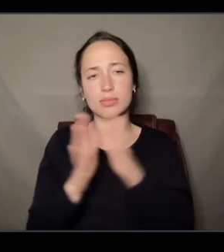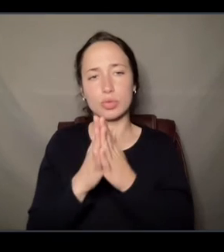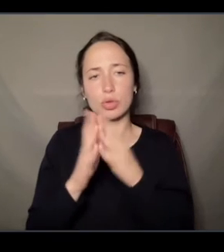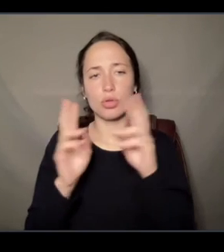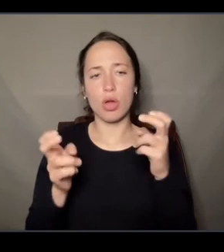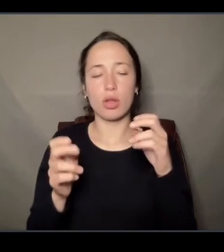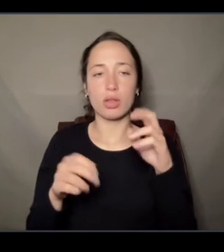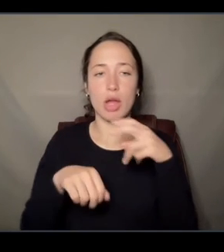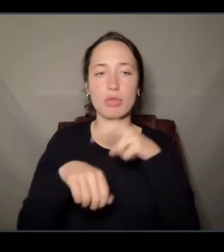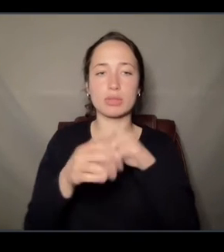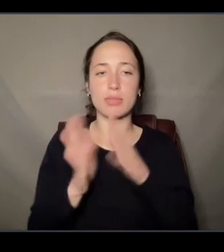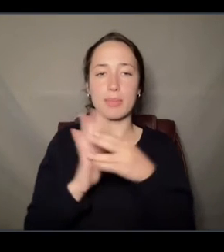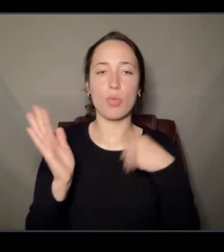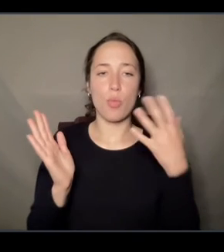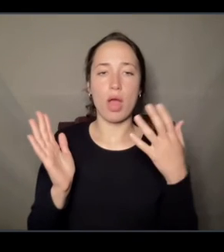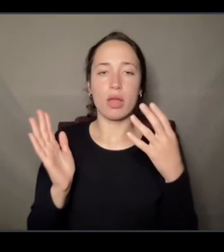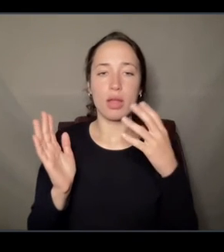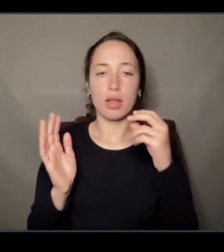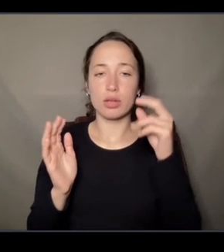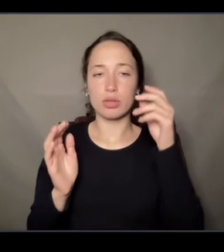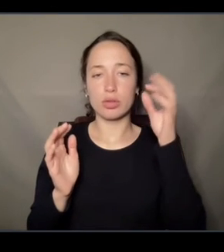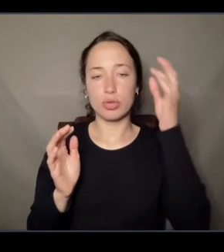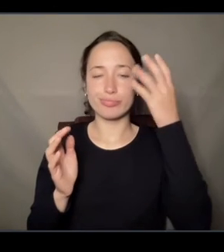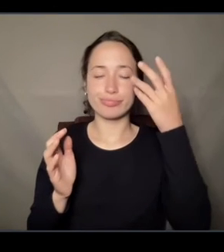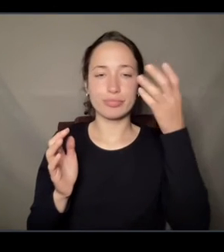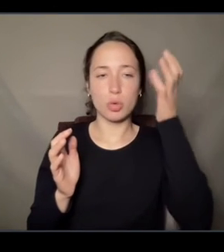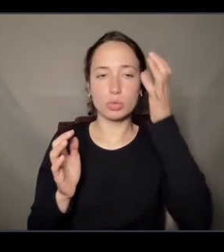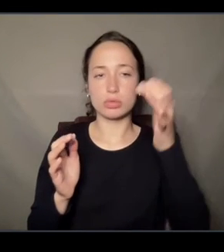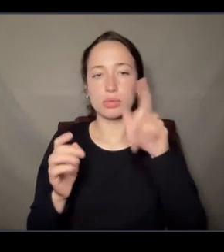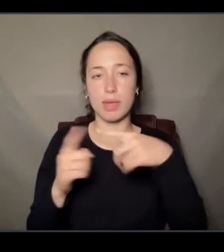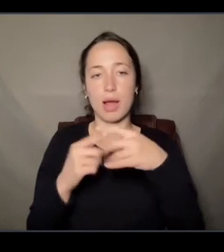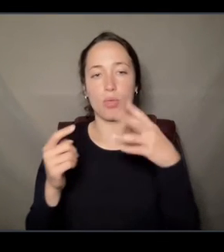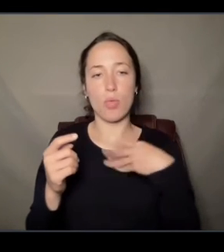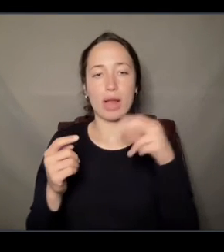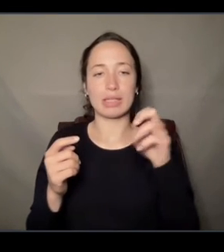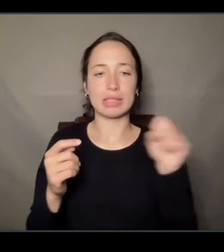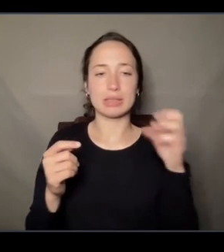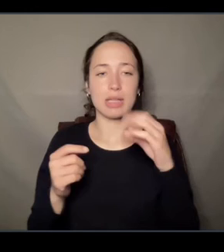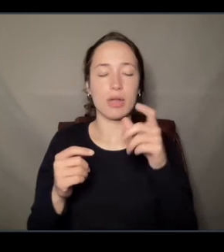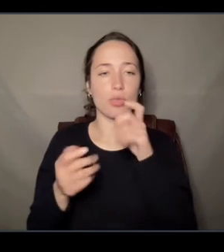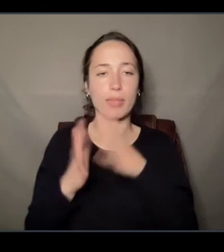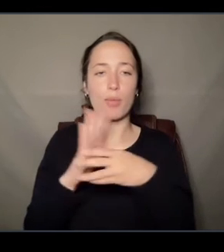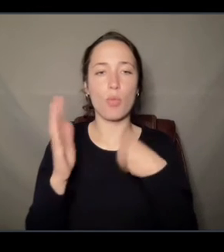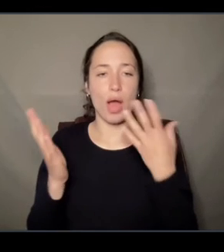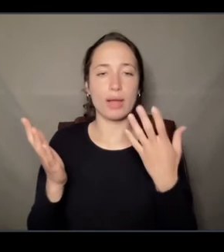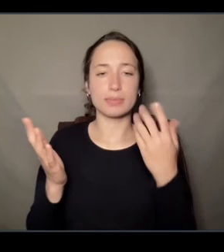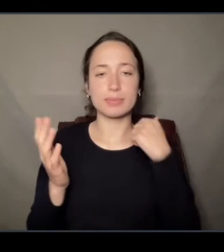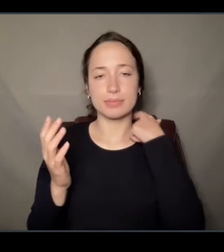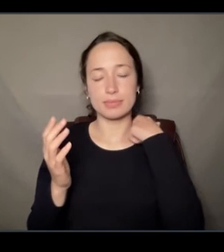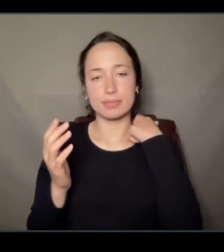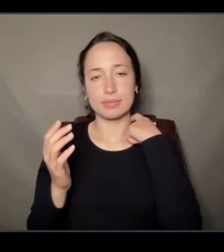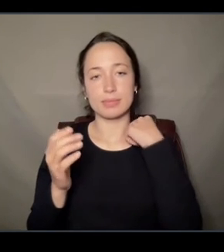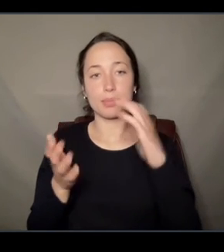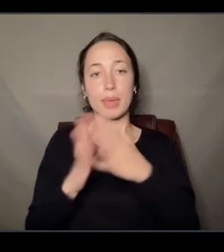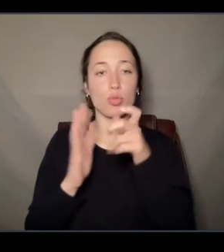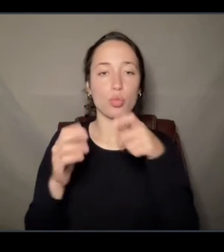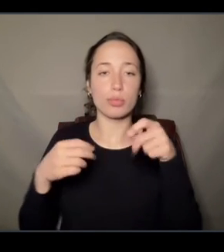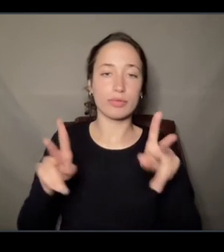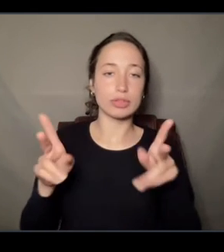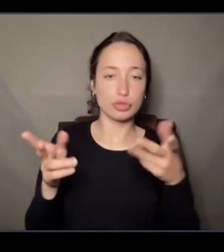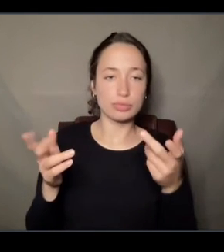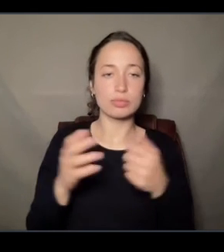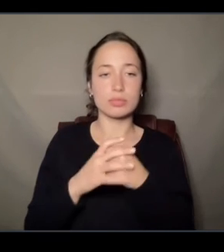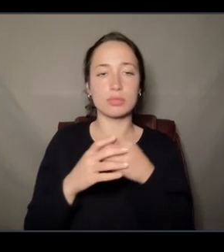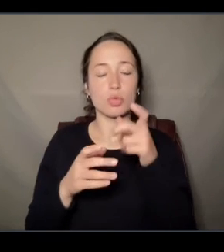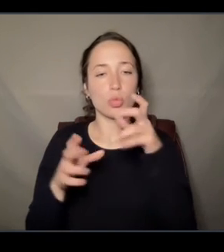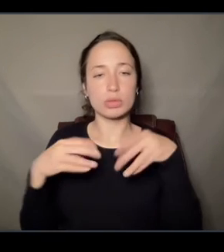Irish Became White, but this notion about whiteness and who becomes white, it's really a way about talking about who becomes privileged or who is